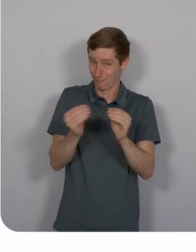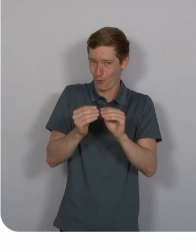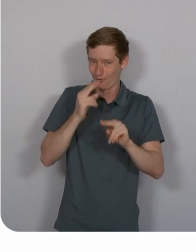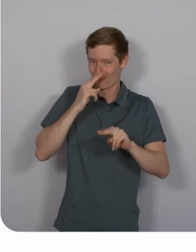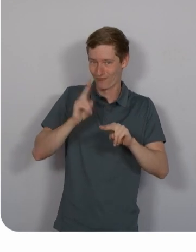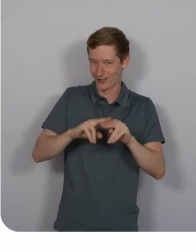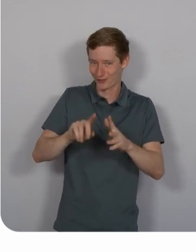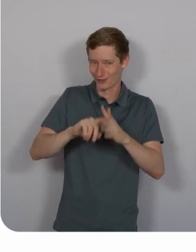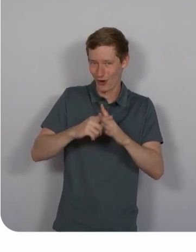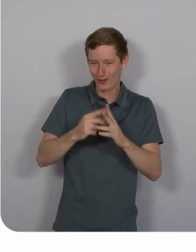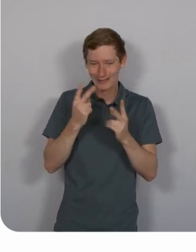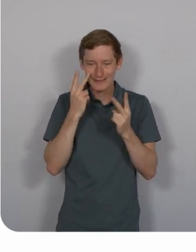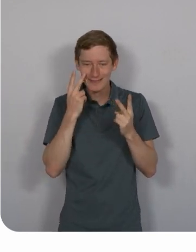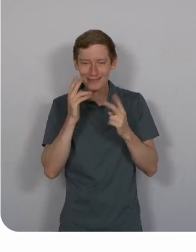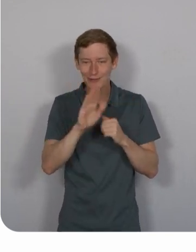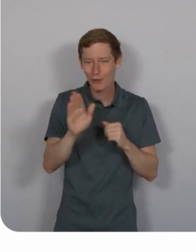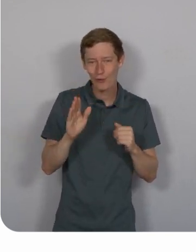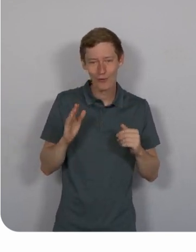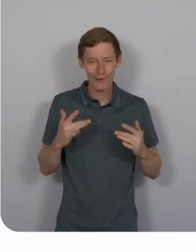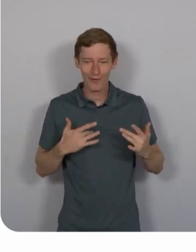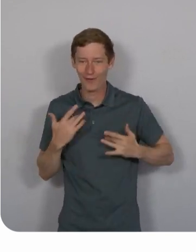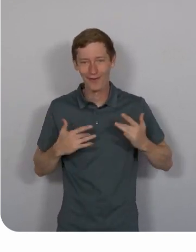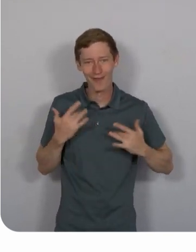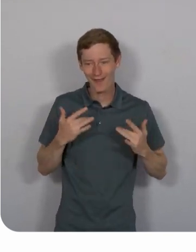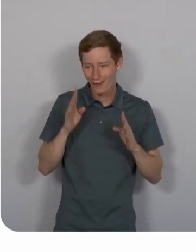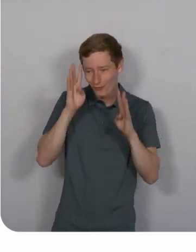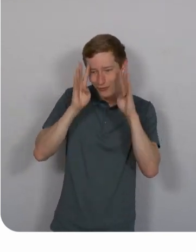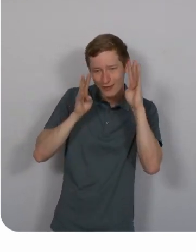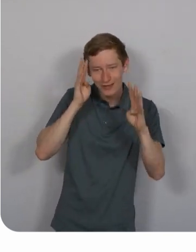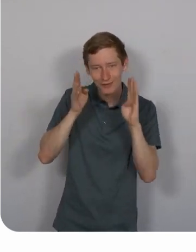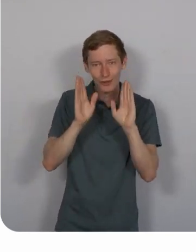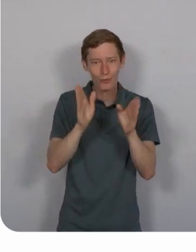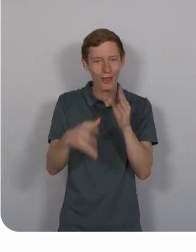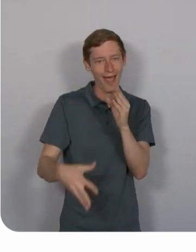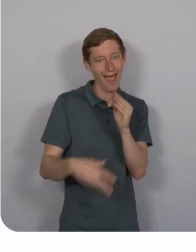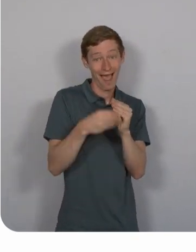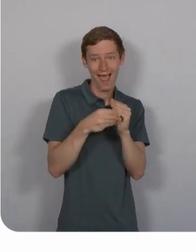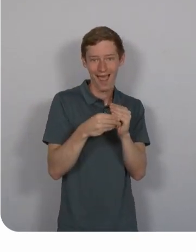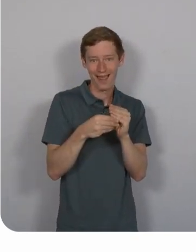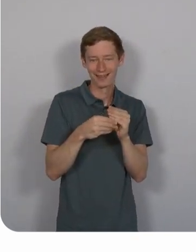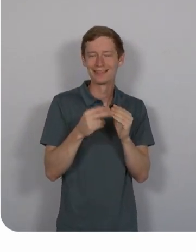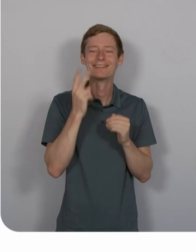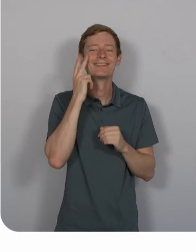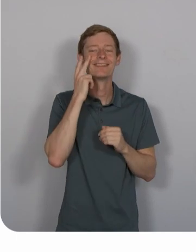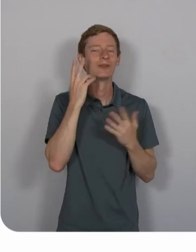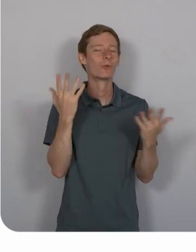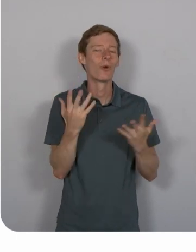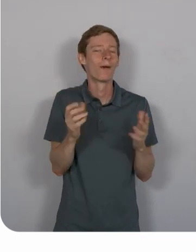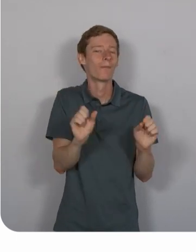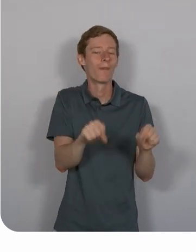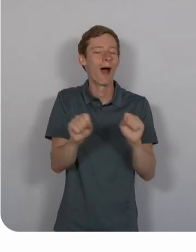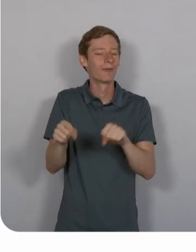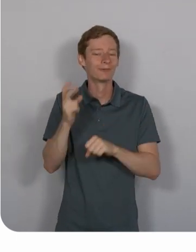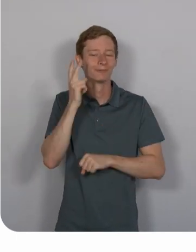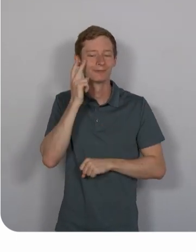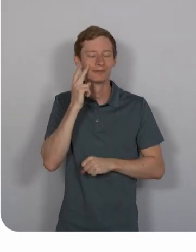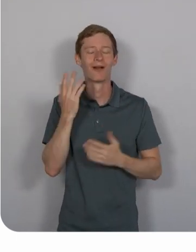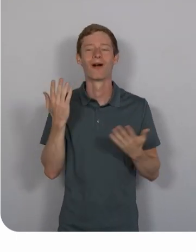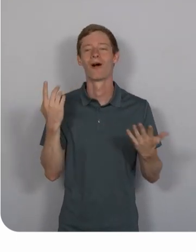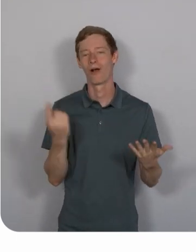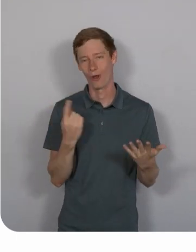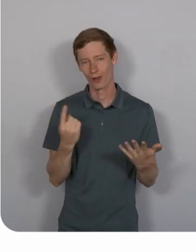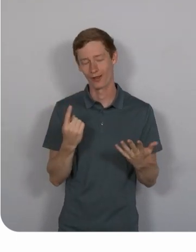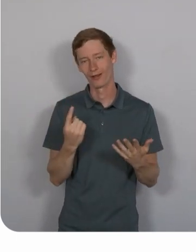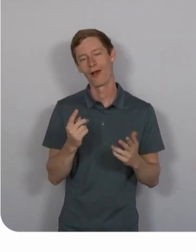we get to see all the energy and creativity that all of you are going to bring to this, to see what is possible. As always, it is an honor to be